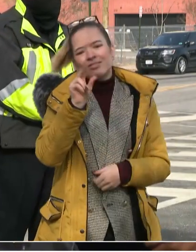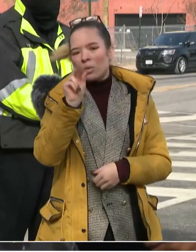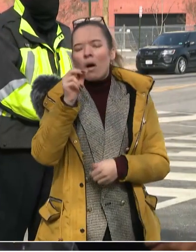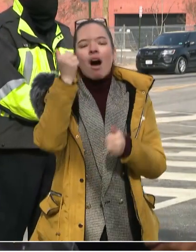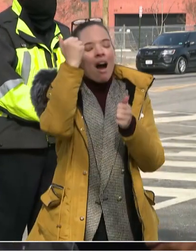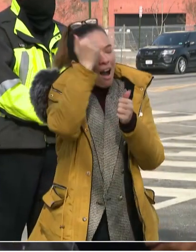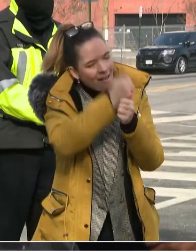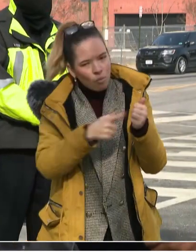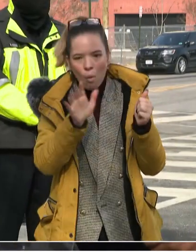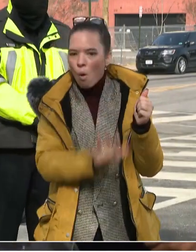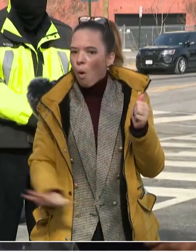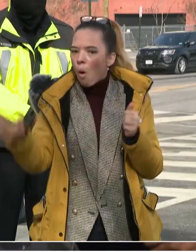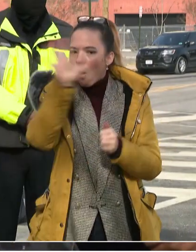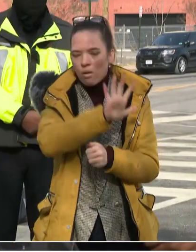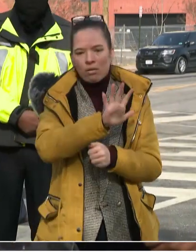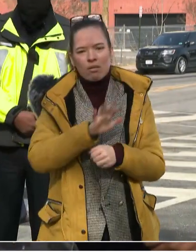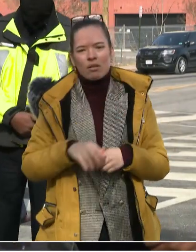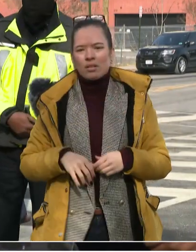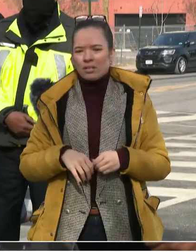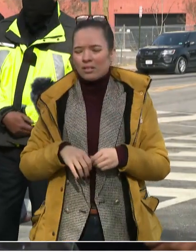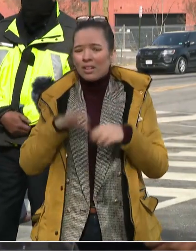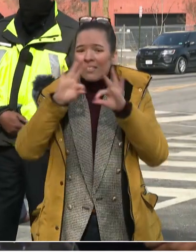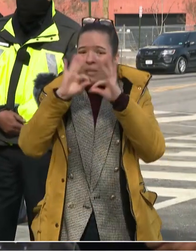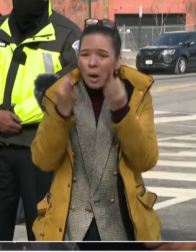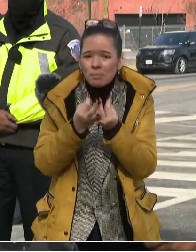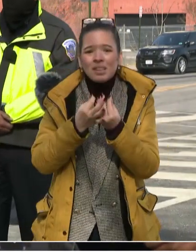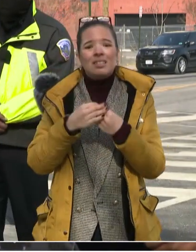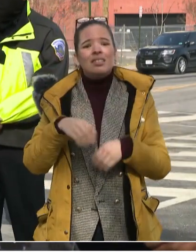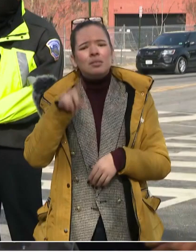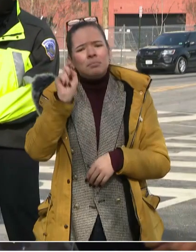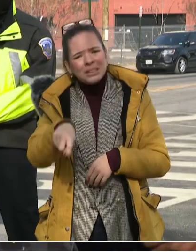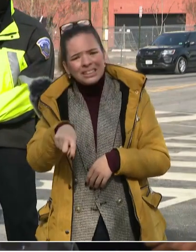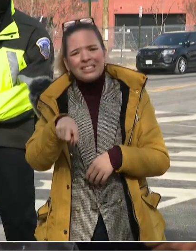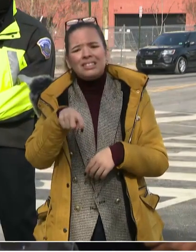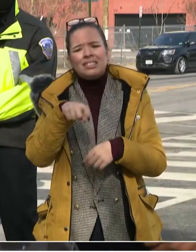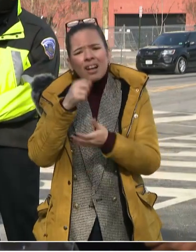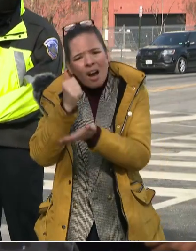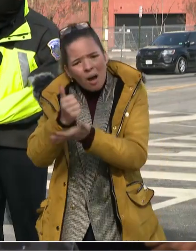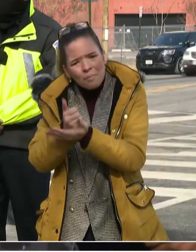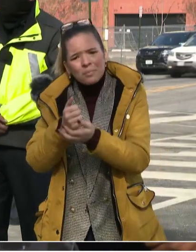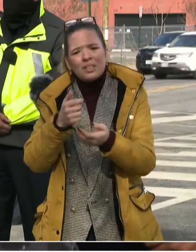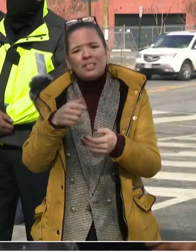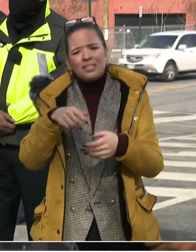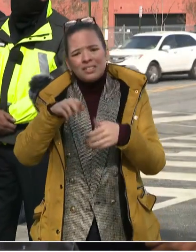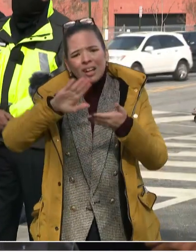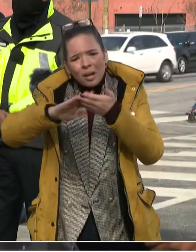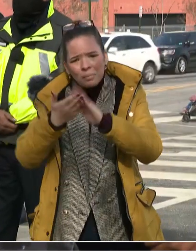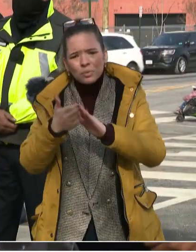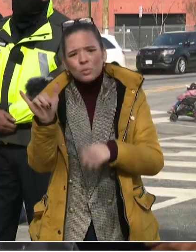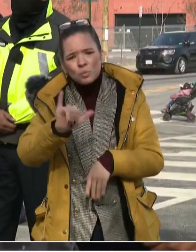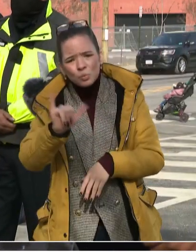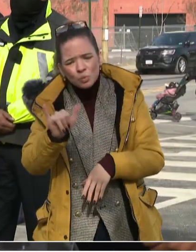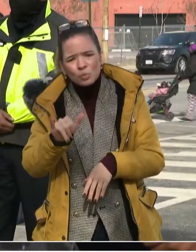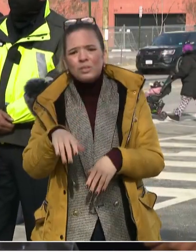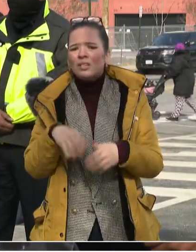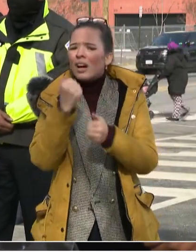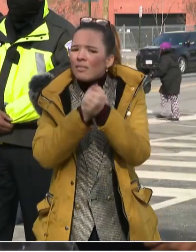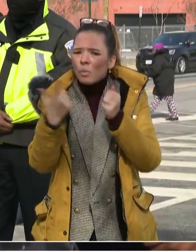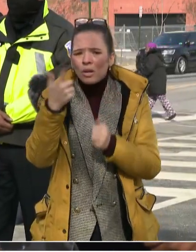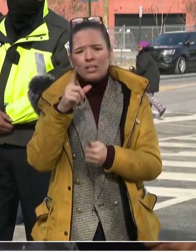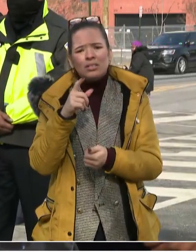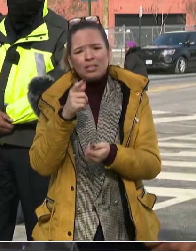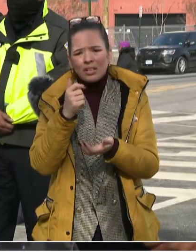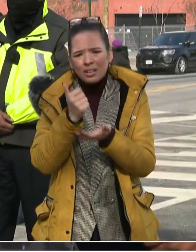These families have to step up. The children's parents have to step up. The community has to step up. And we need our faith